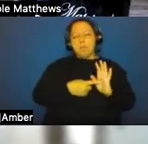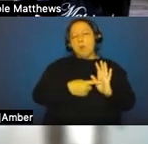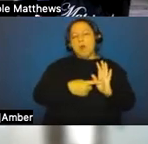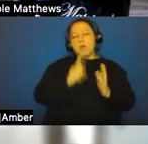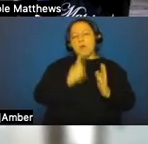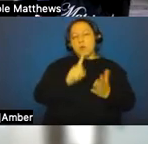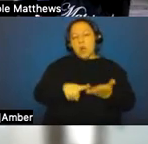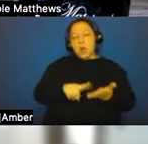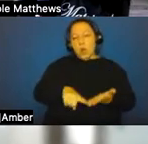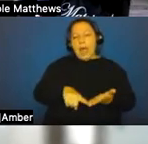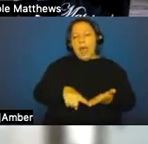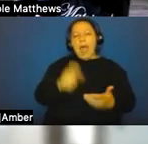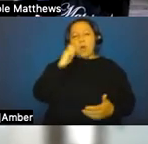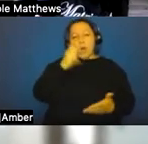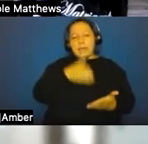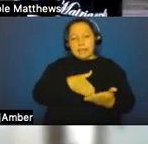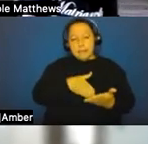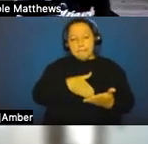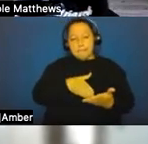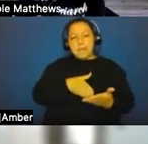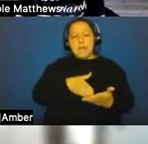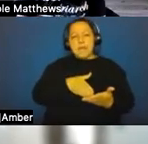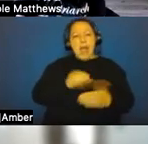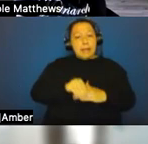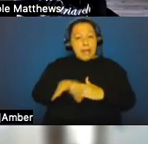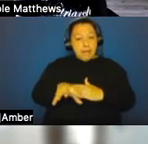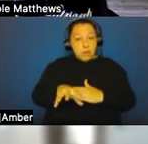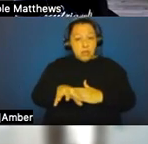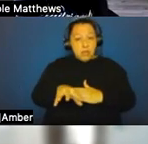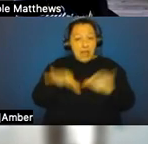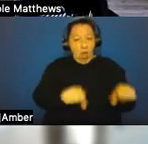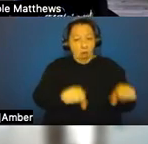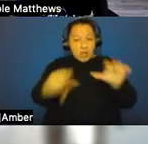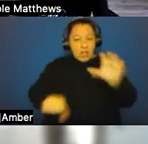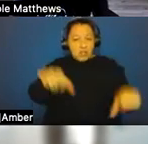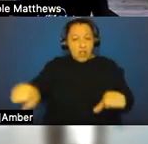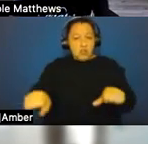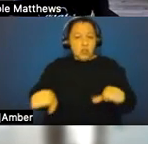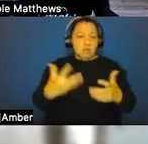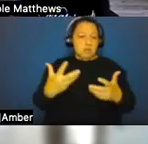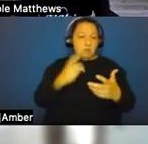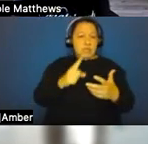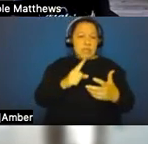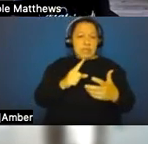that colonization has had in our communities. And you look at maybe the thoughts about